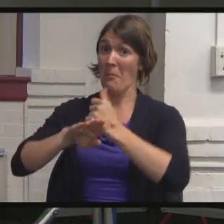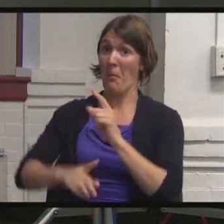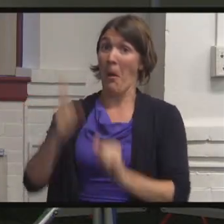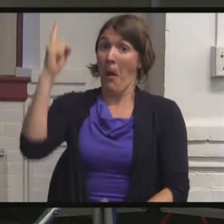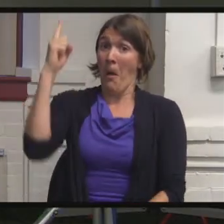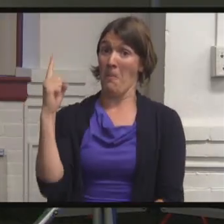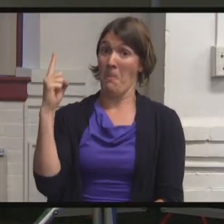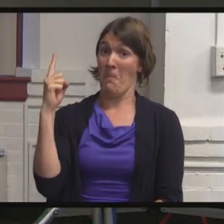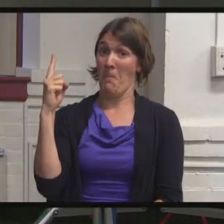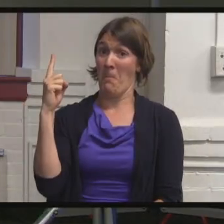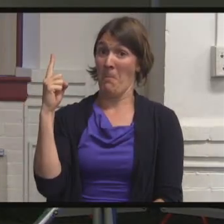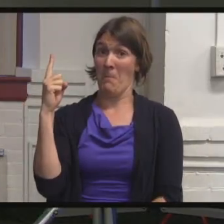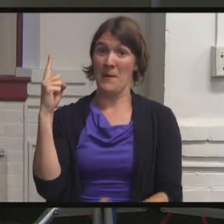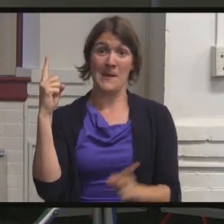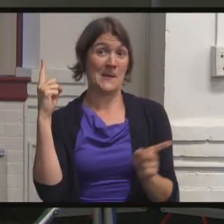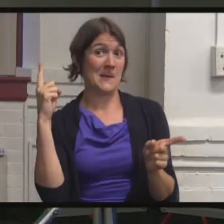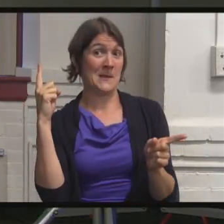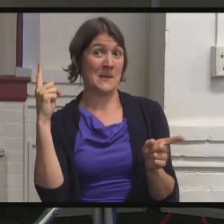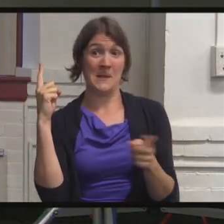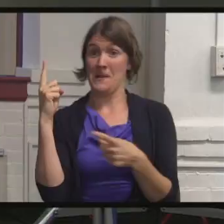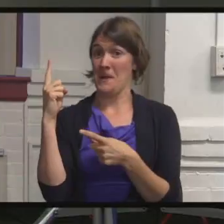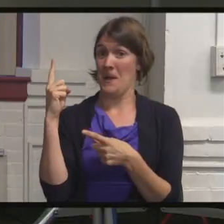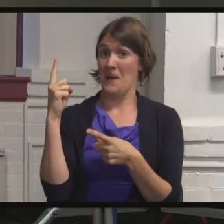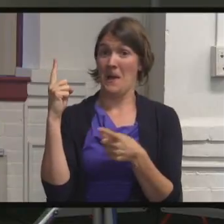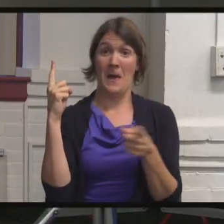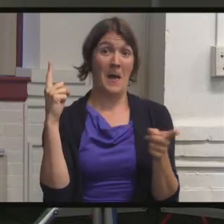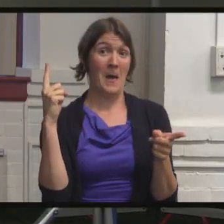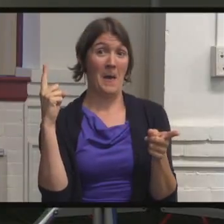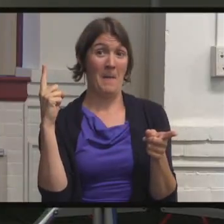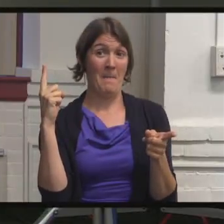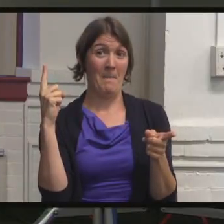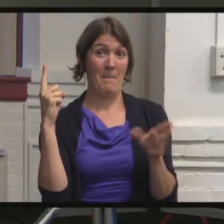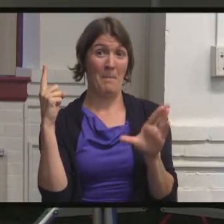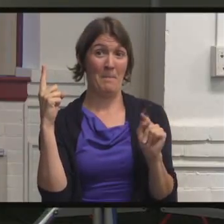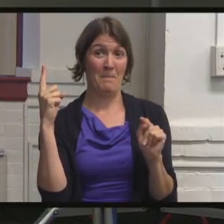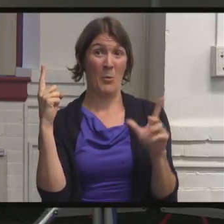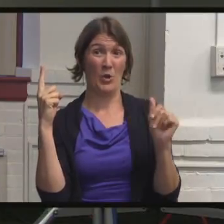the real rationale is that it's something to do with a contractual